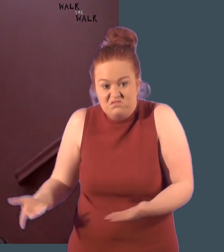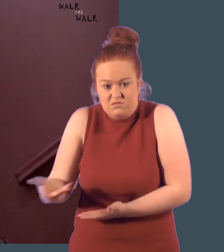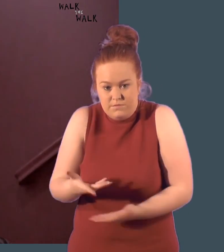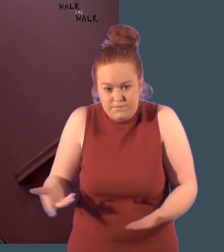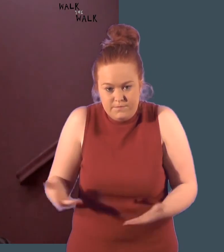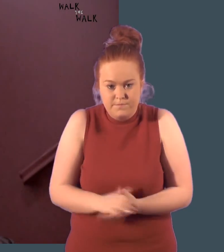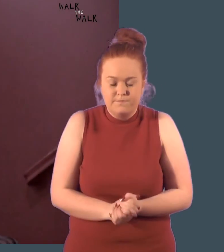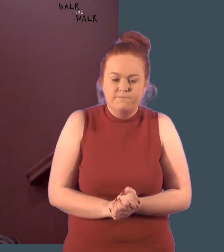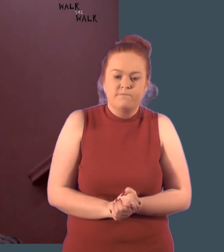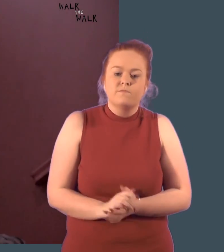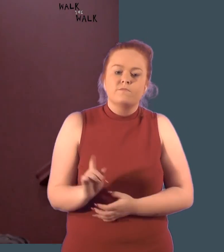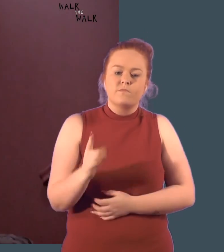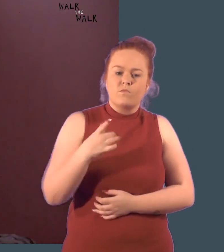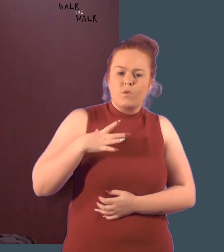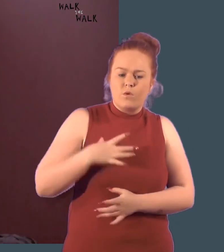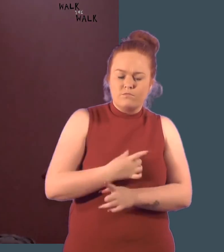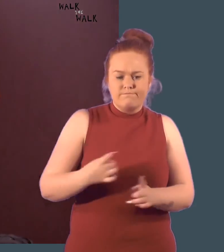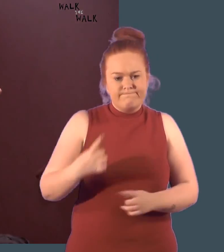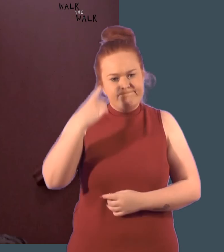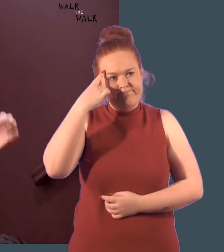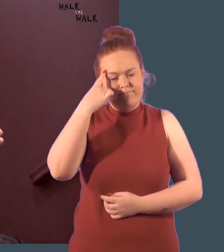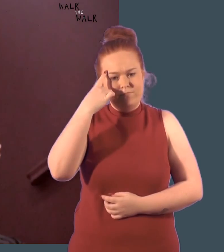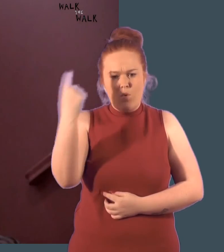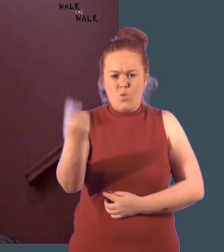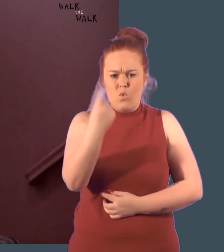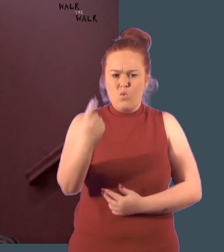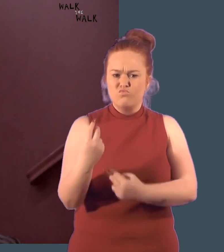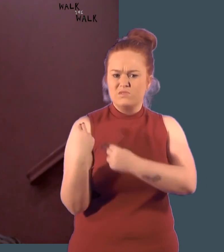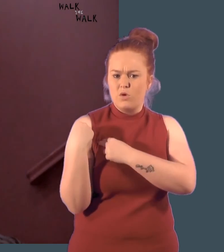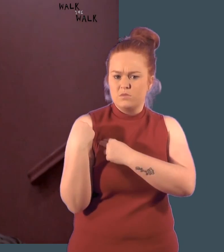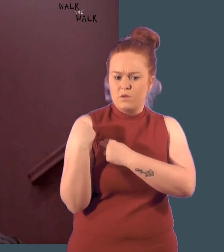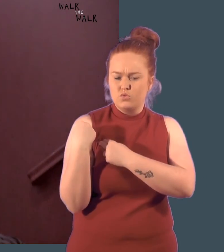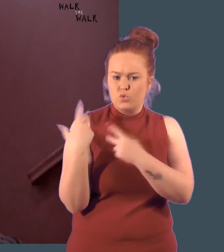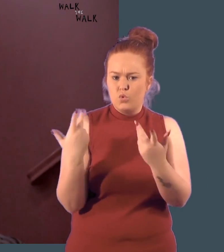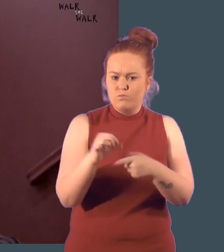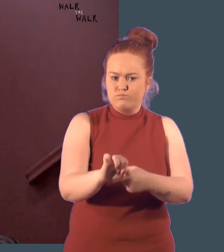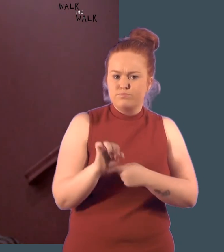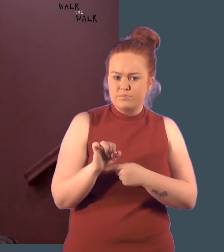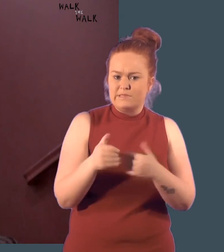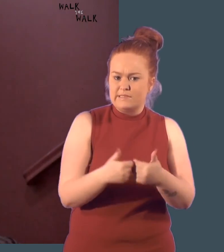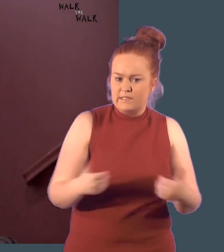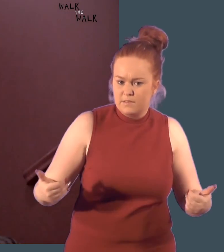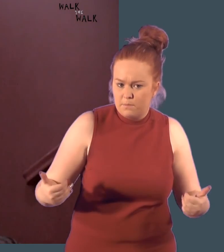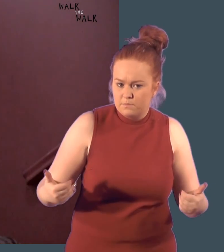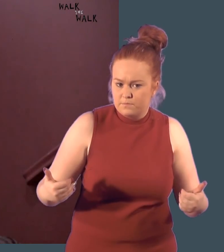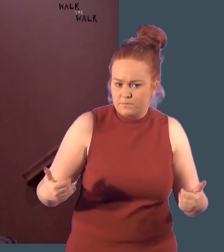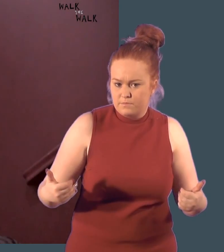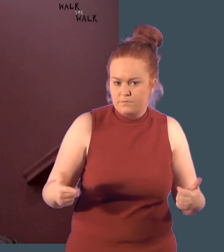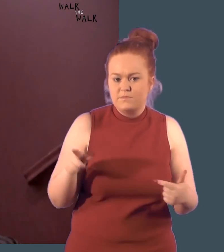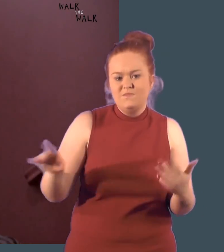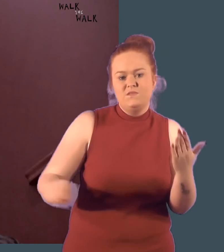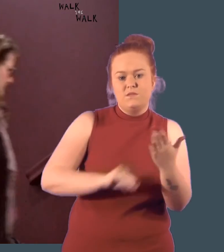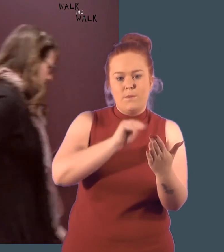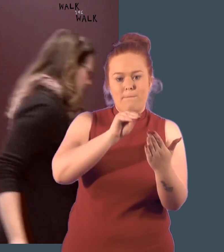you. I would like you to think about who's responsible for tackling sectarianism, and I'd like you to rank